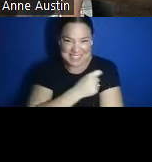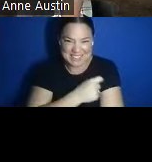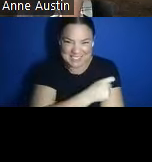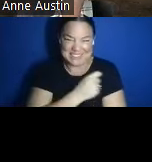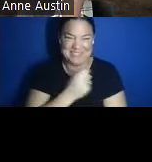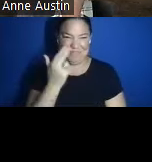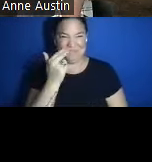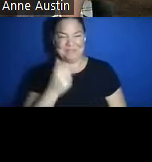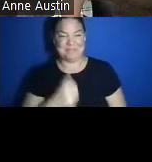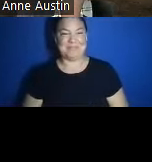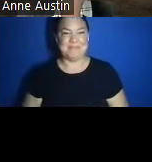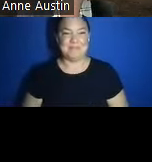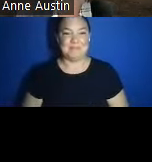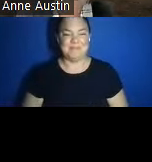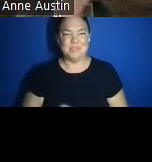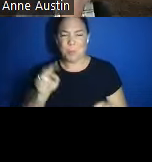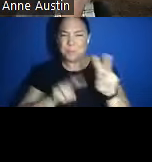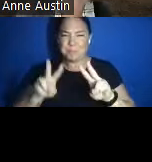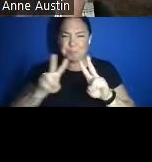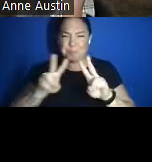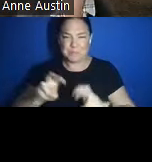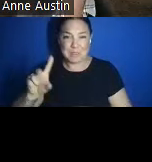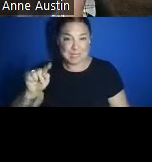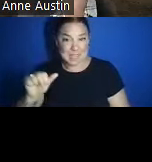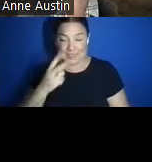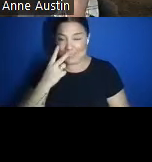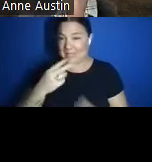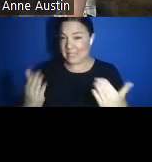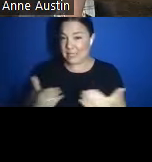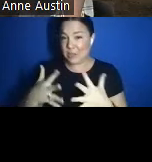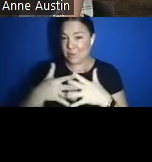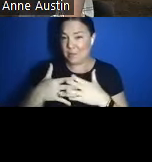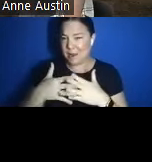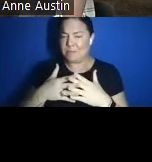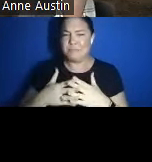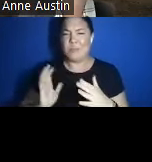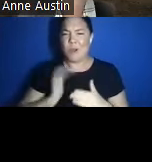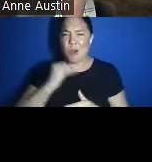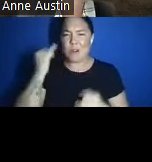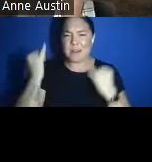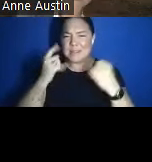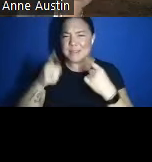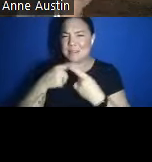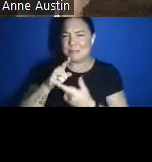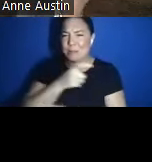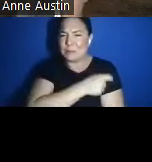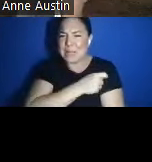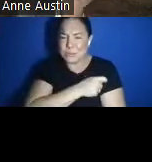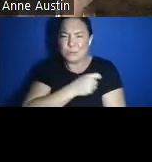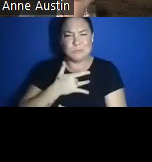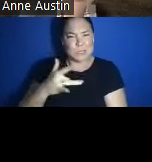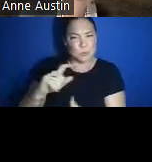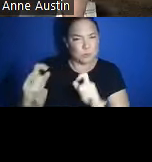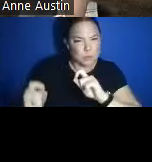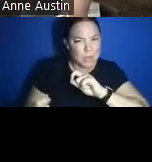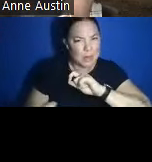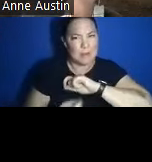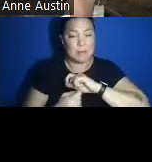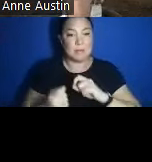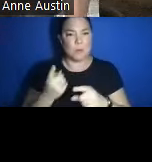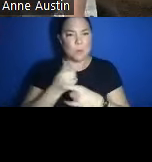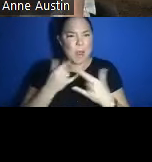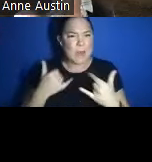Looking at these data, we can see that in America, we have changing ideas about tattooing. We're right now negotiating